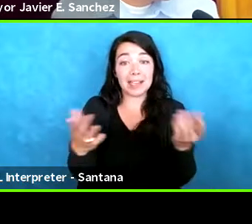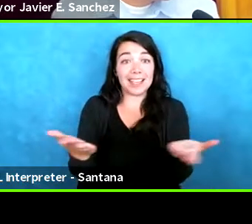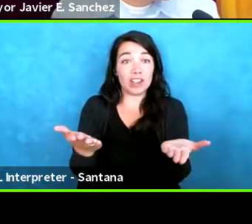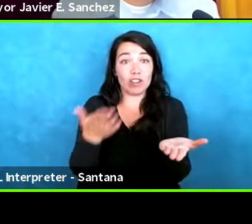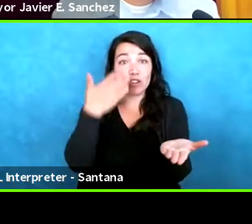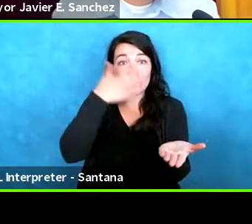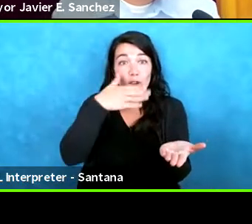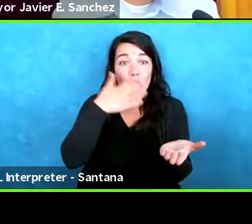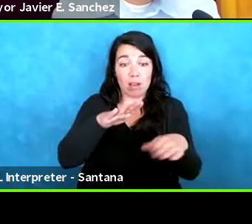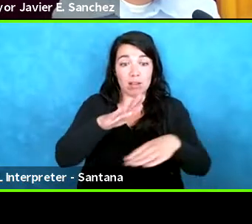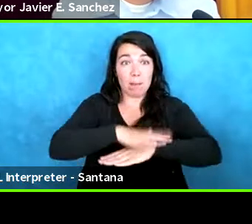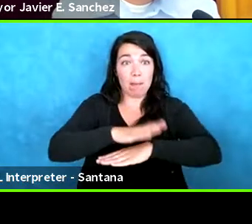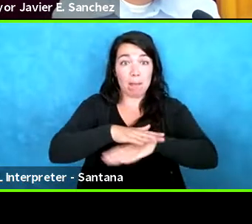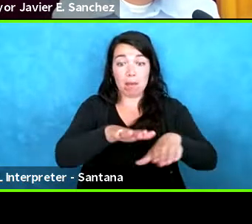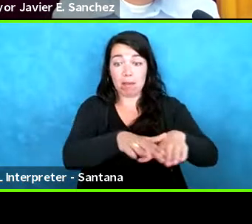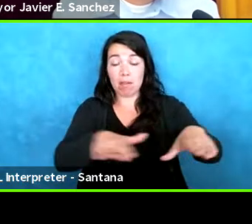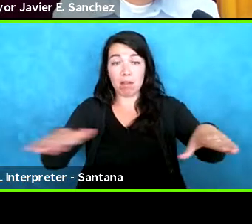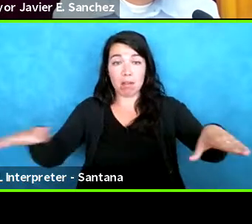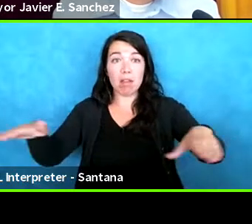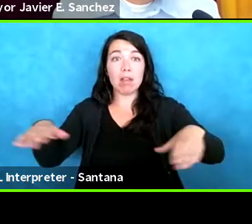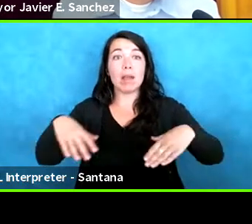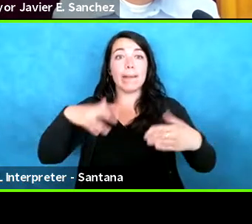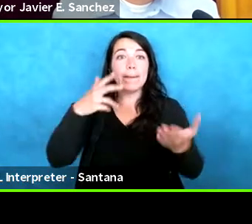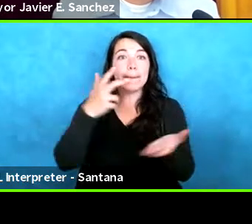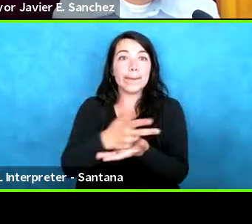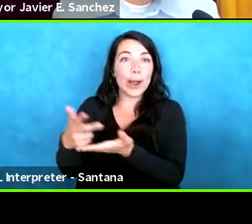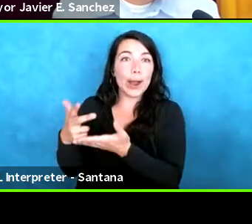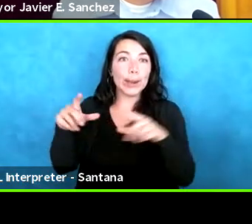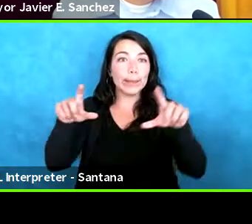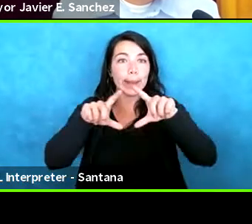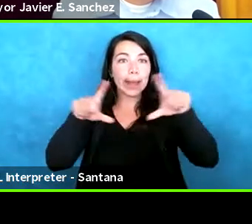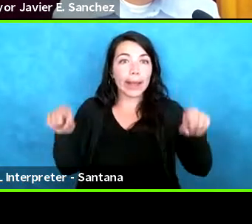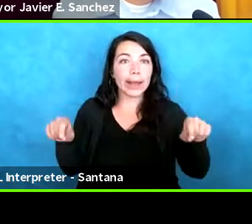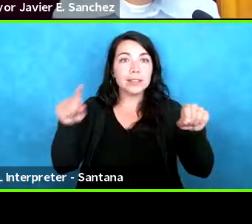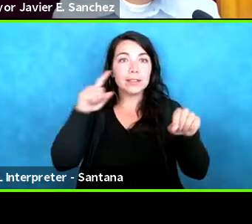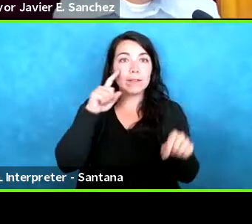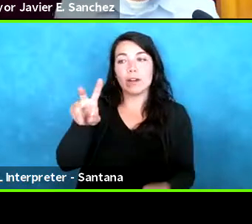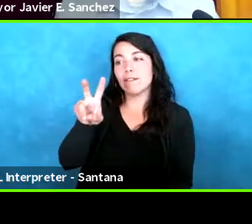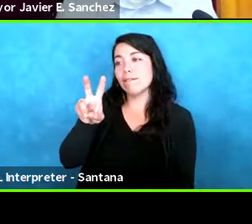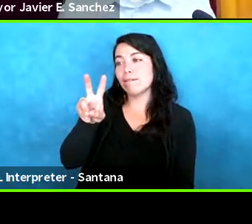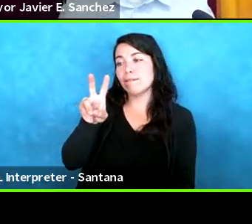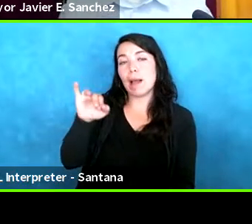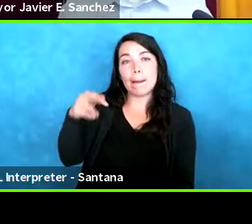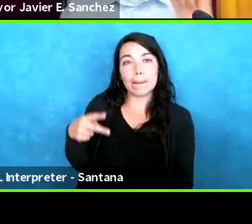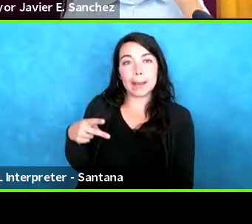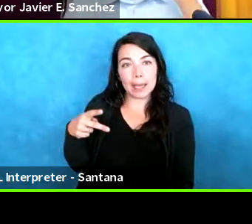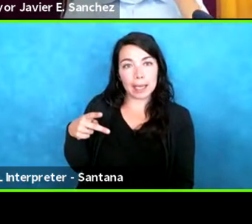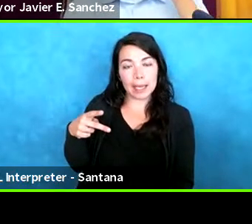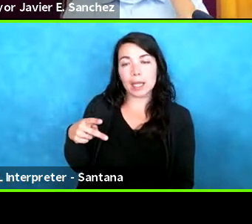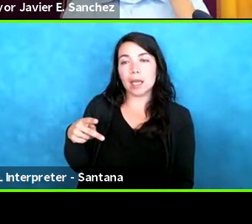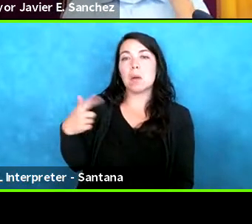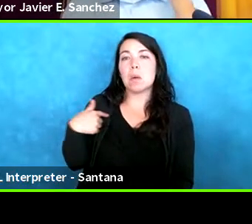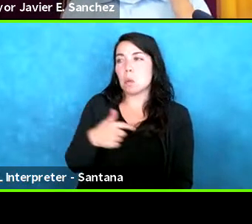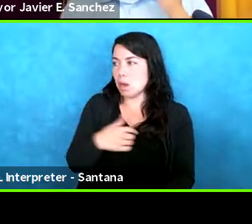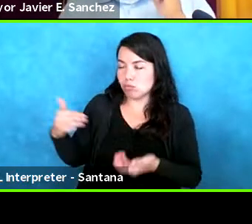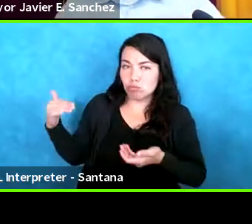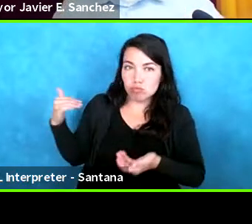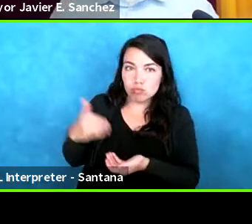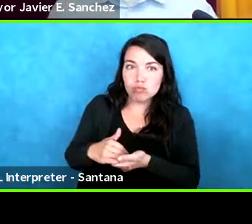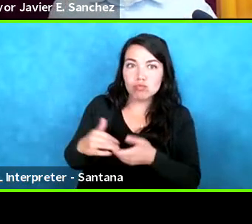some parking passes available for VIP that will, we coordinate with Rio Riva County. They are